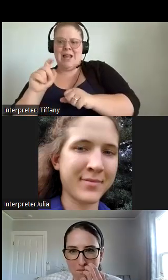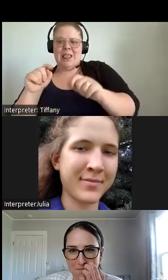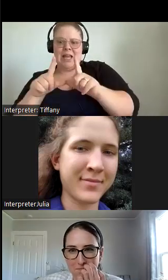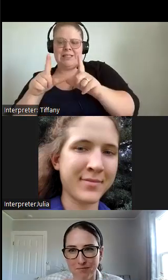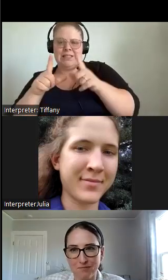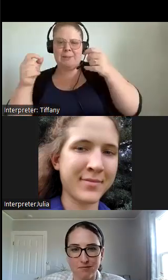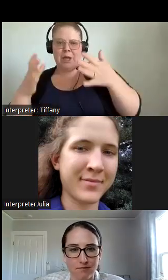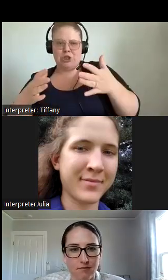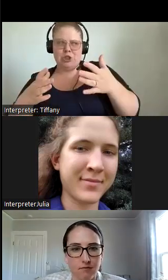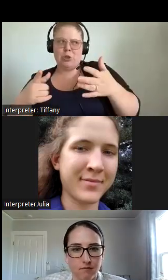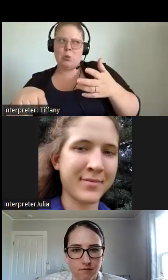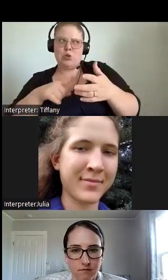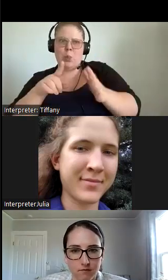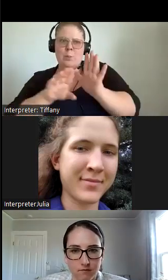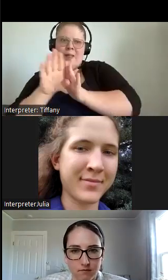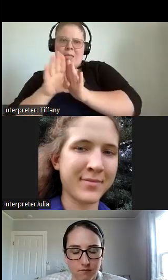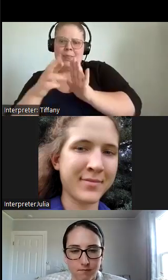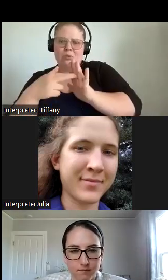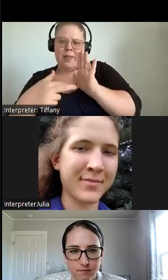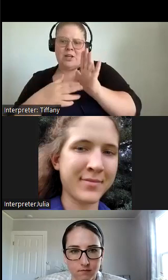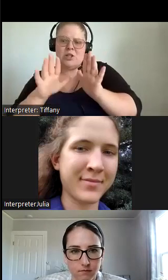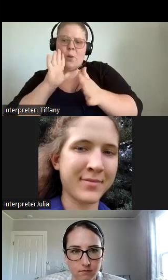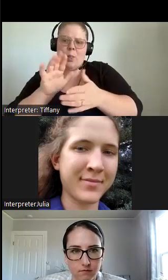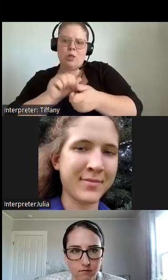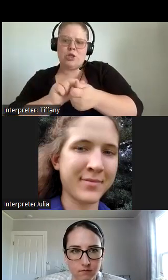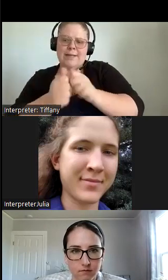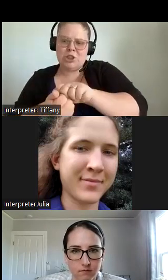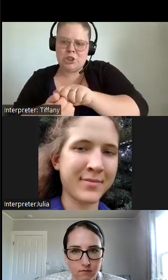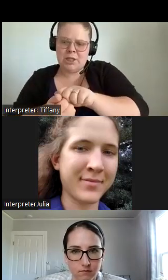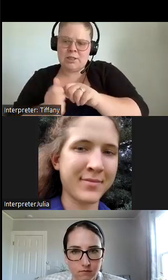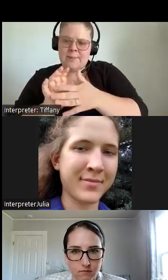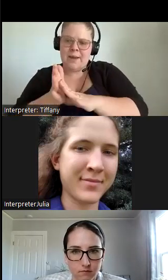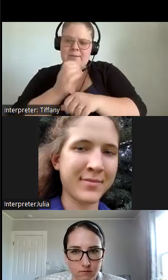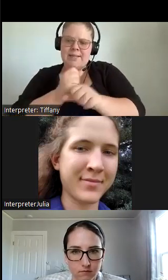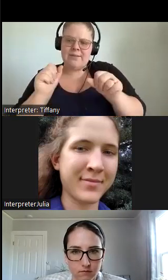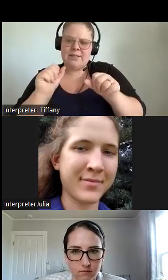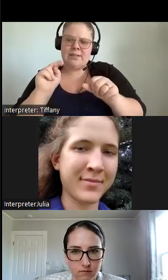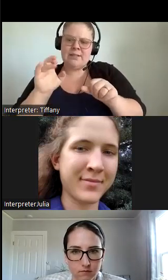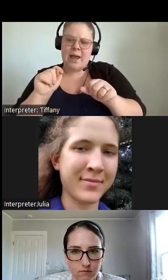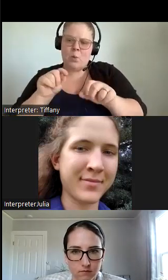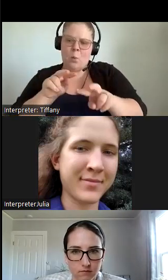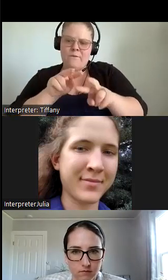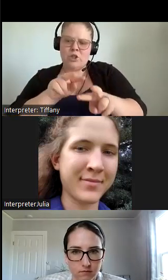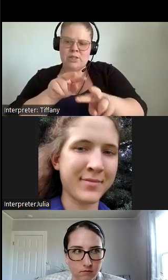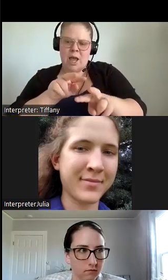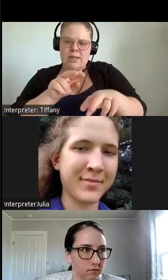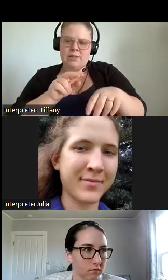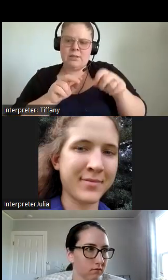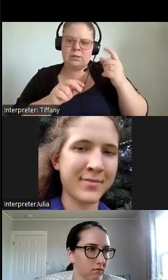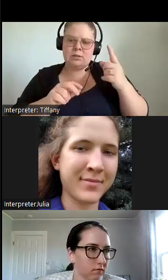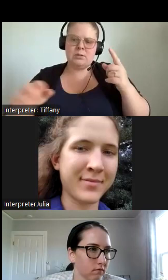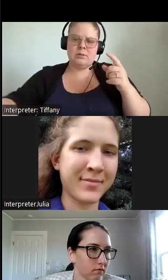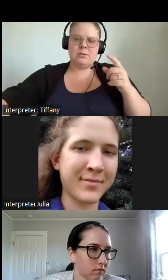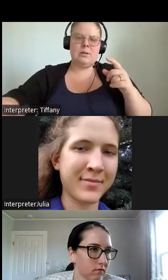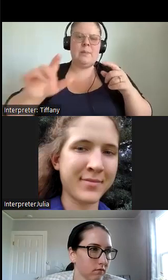these regulations will be transitioning into being safety net oversight. So we will have within quality